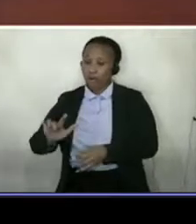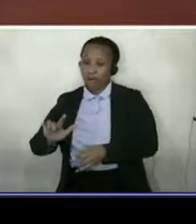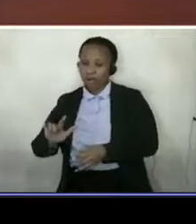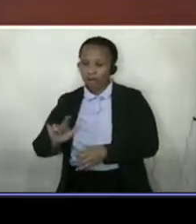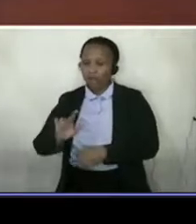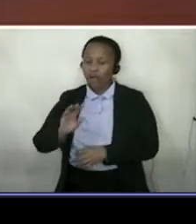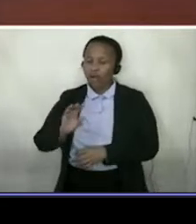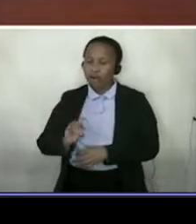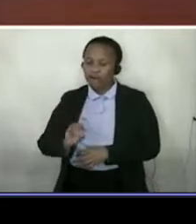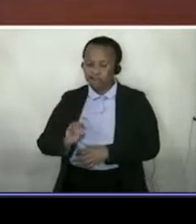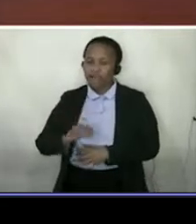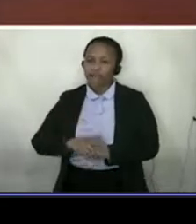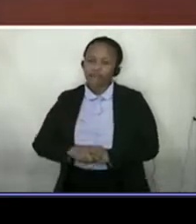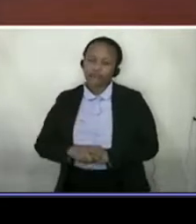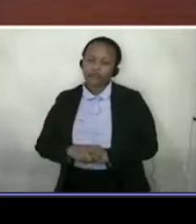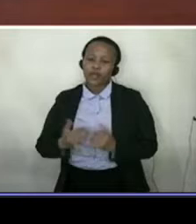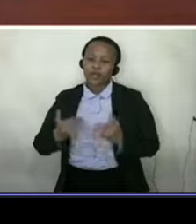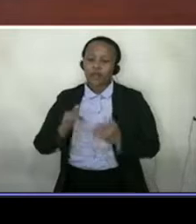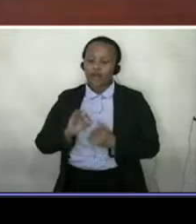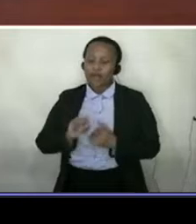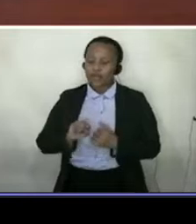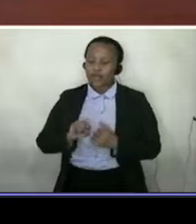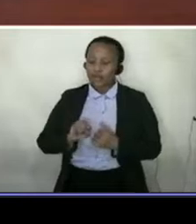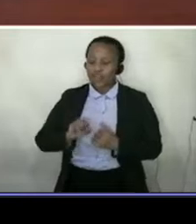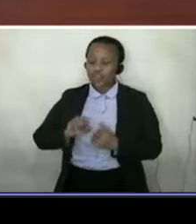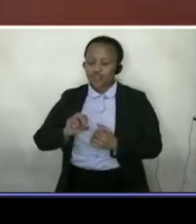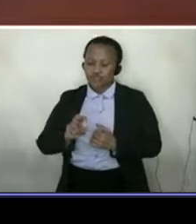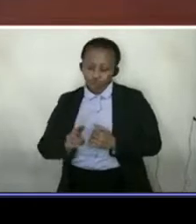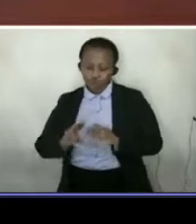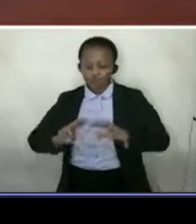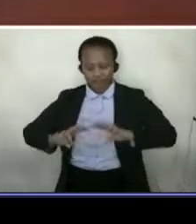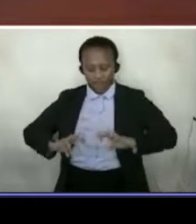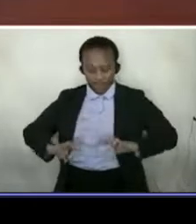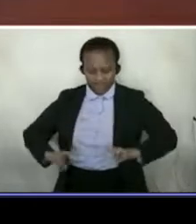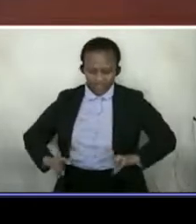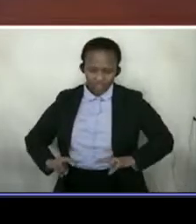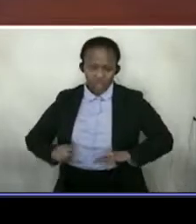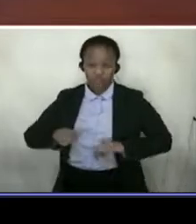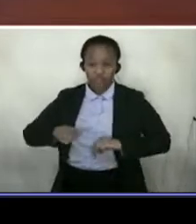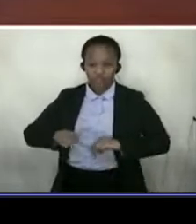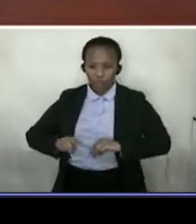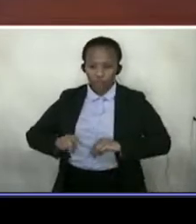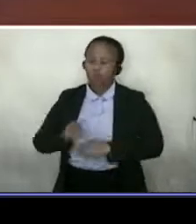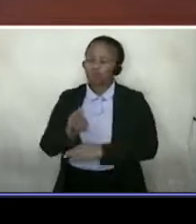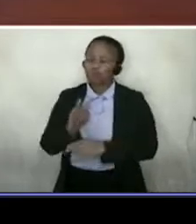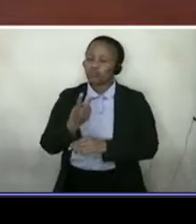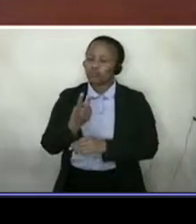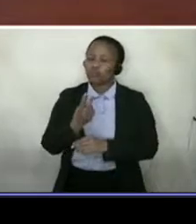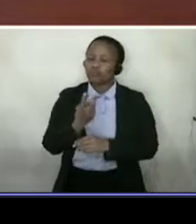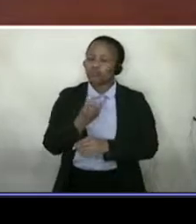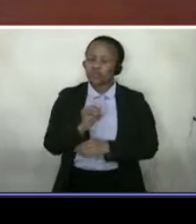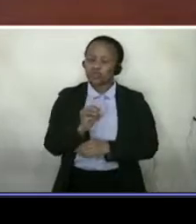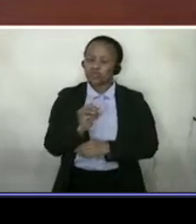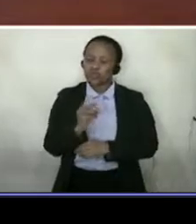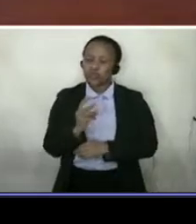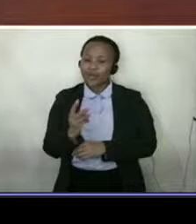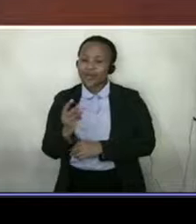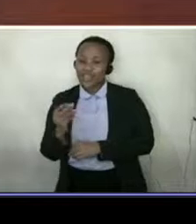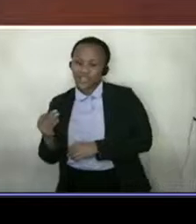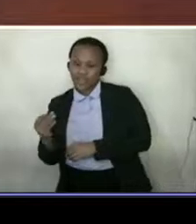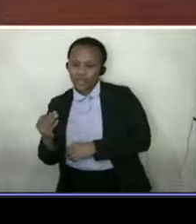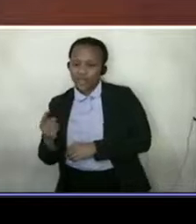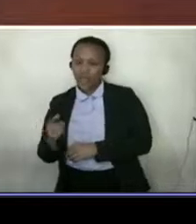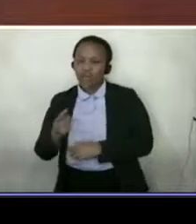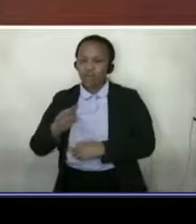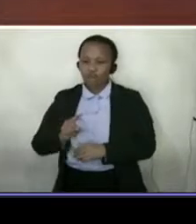SIU conducted an investigation in terms of proclamation number 23 of 2020 into allegations of